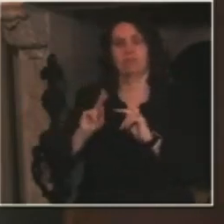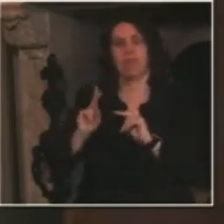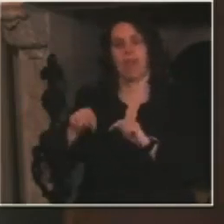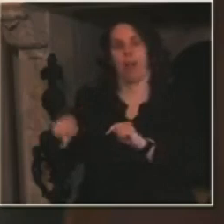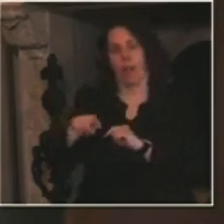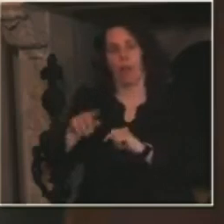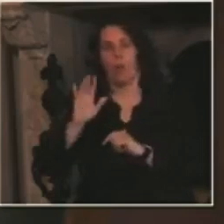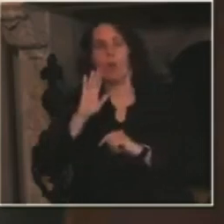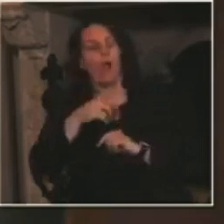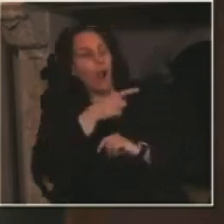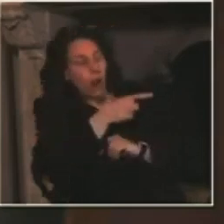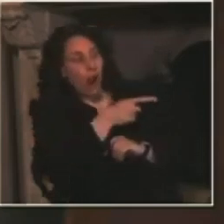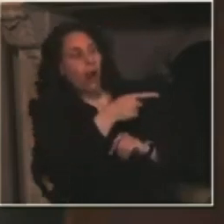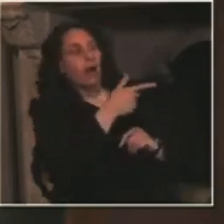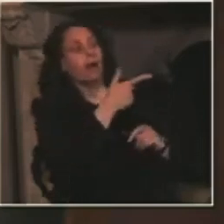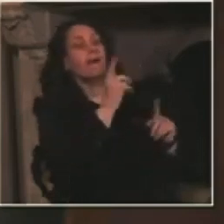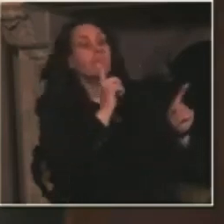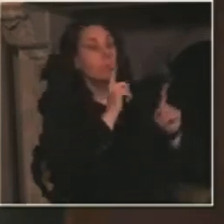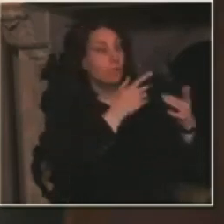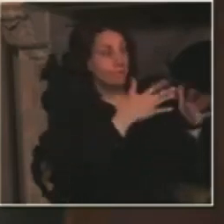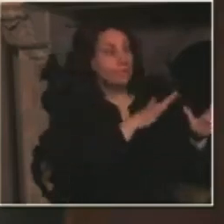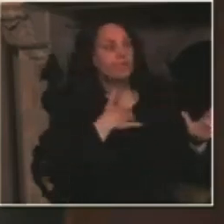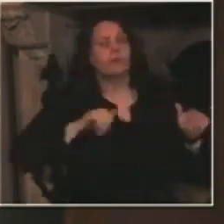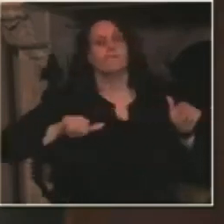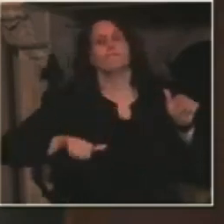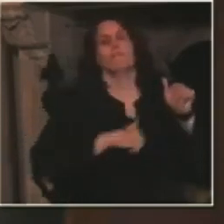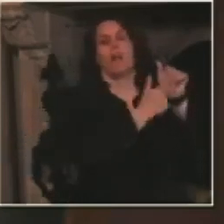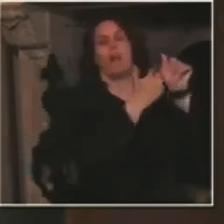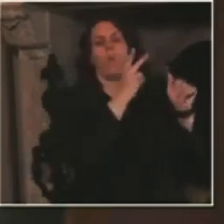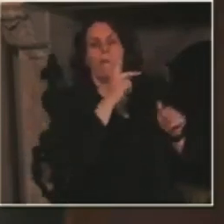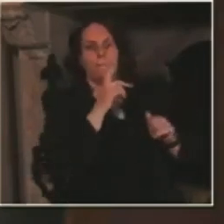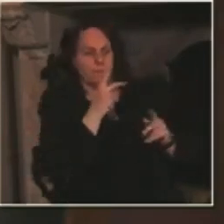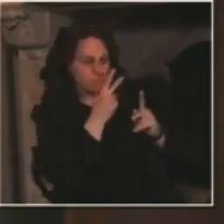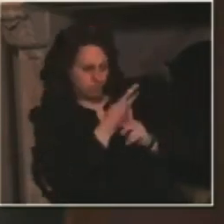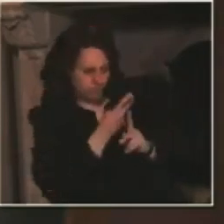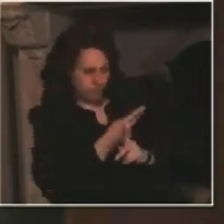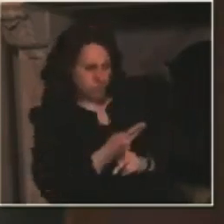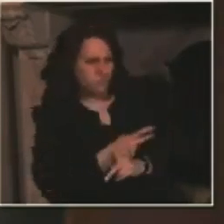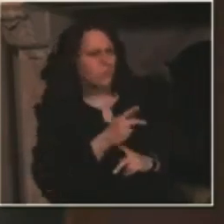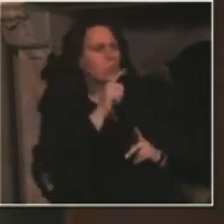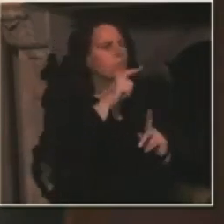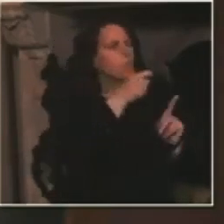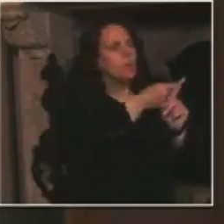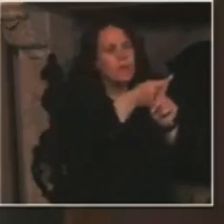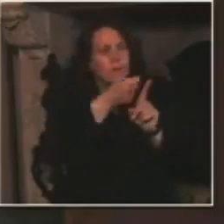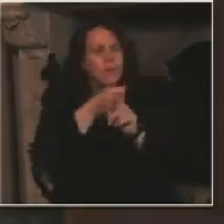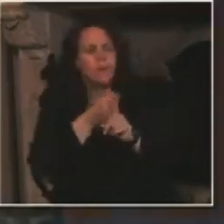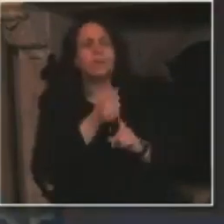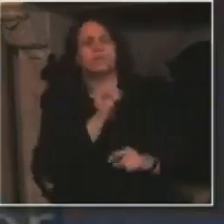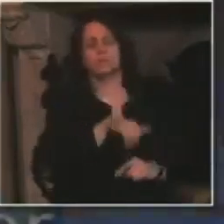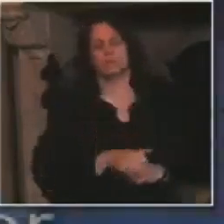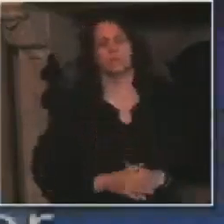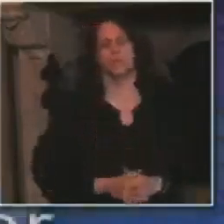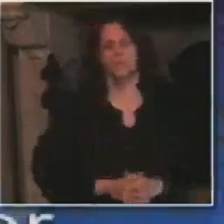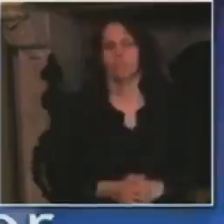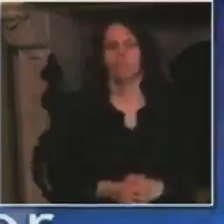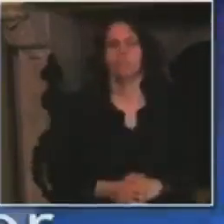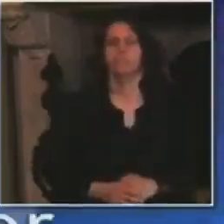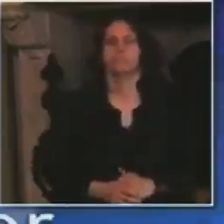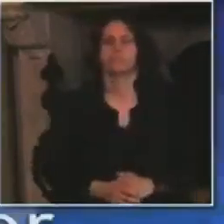in the contact tracing piece of this as well. Thank you, Mark. Now to Scott Bauer from Associated Press.